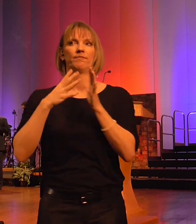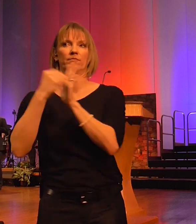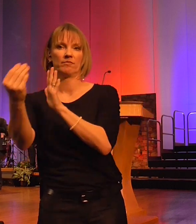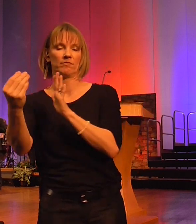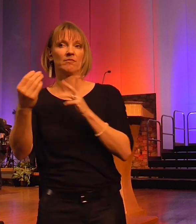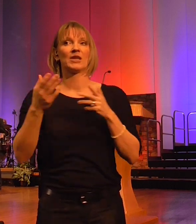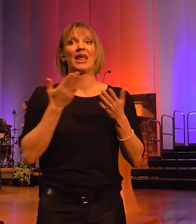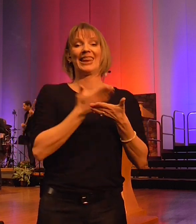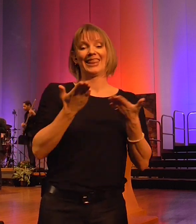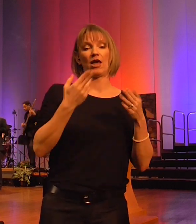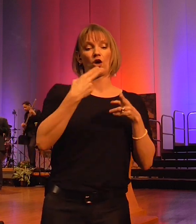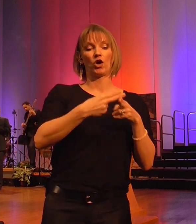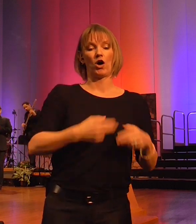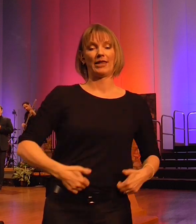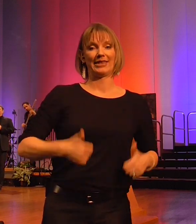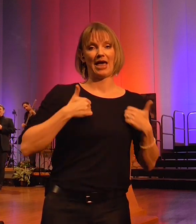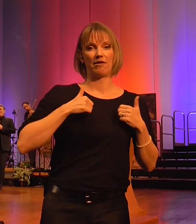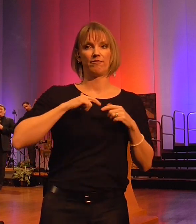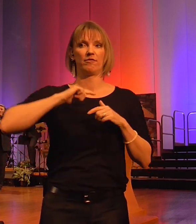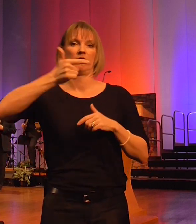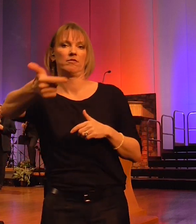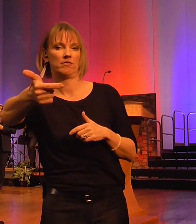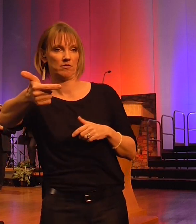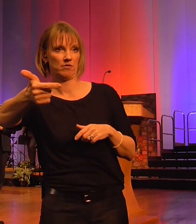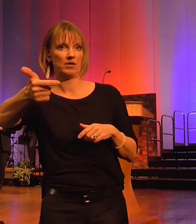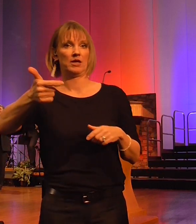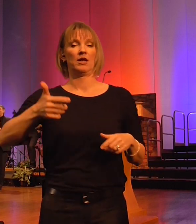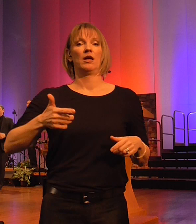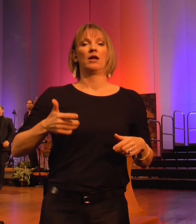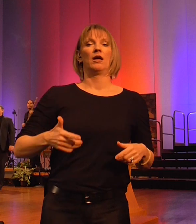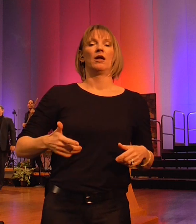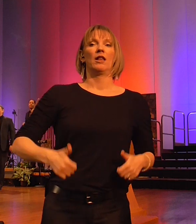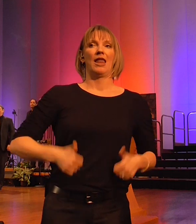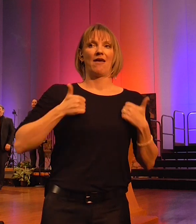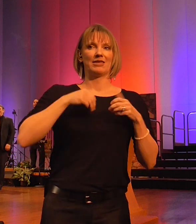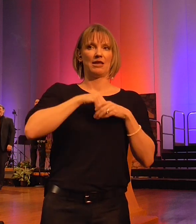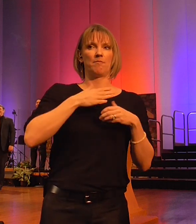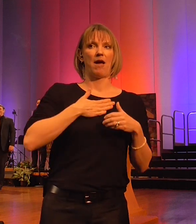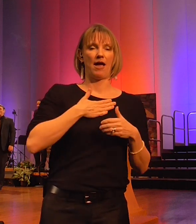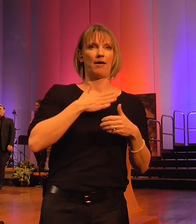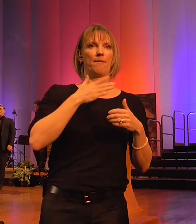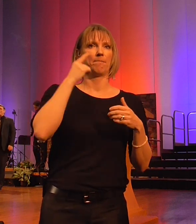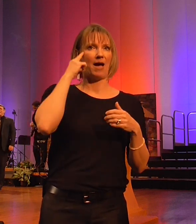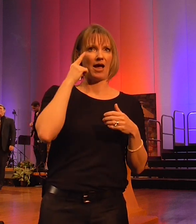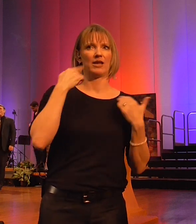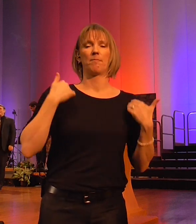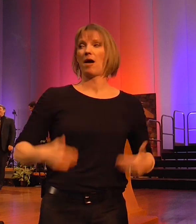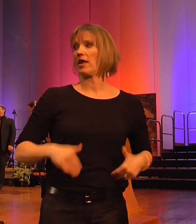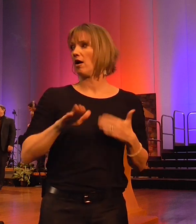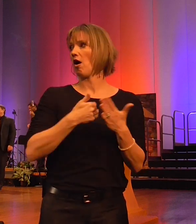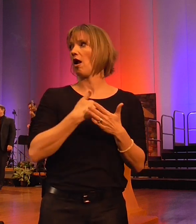It is this thing called life. Life's in my mind, body, and all that I do.